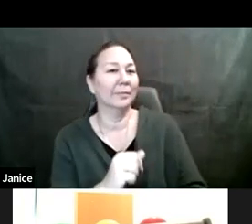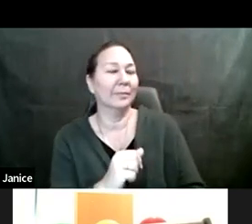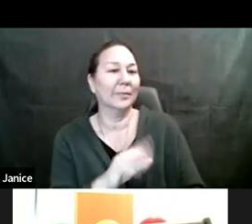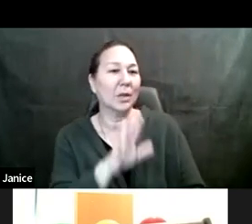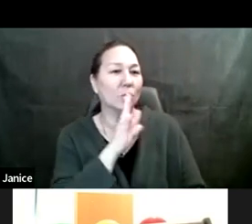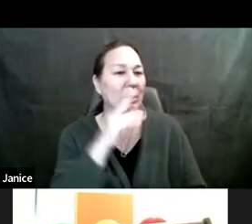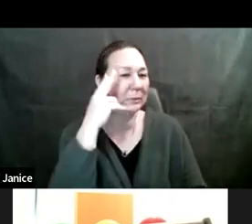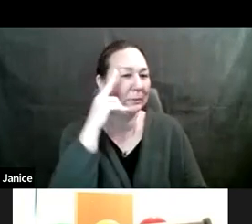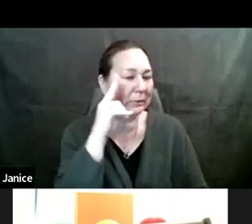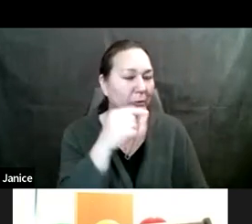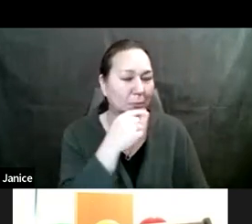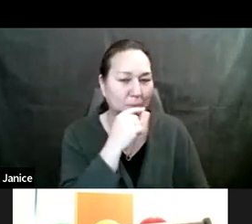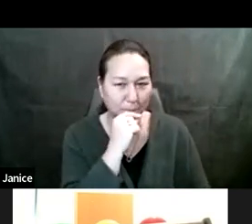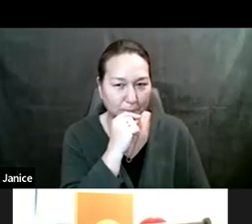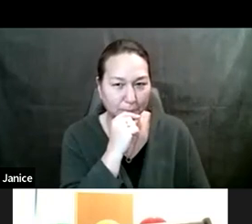Tiempo